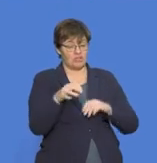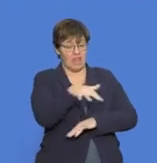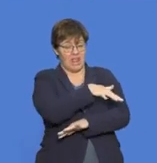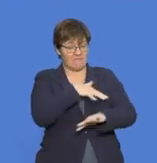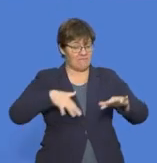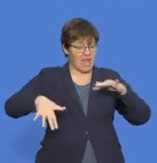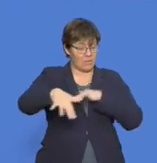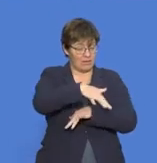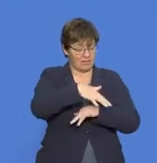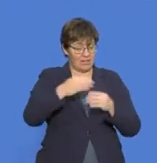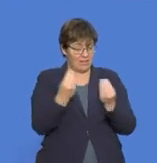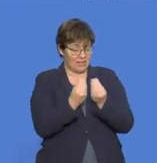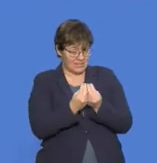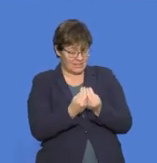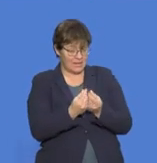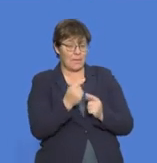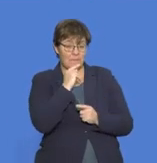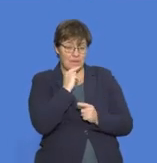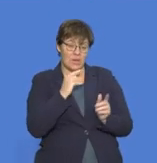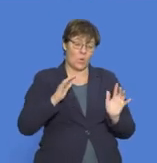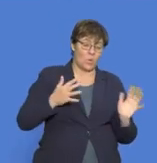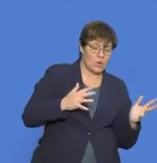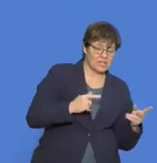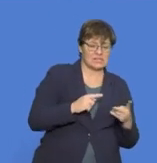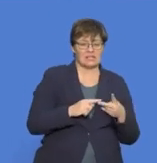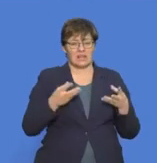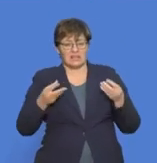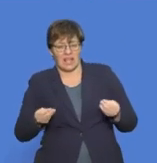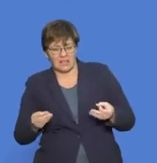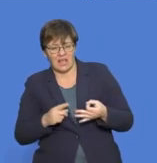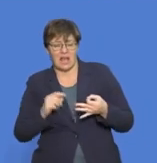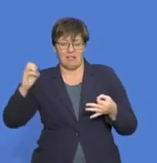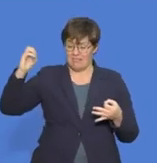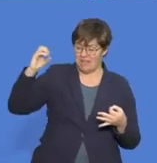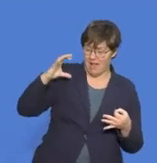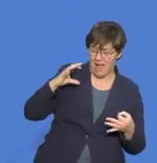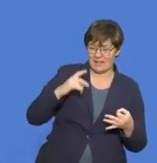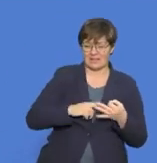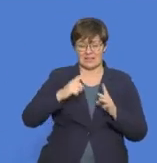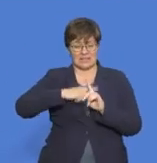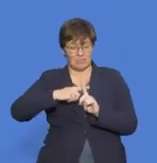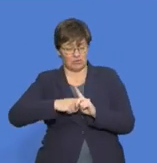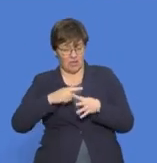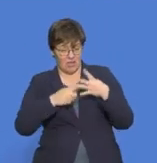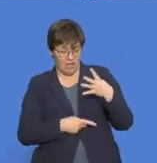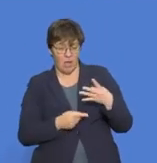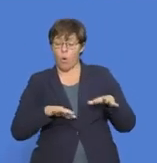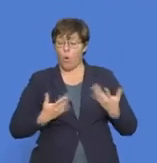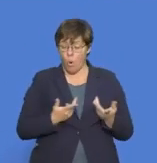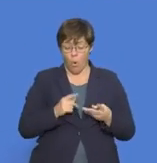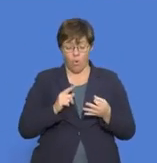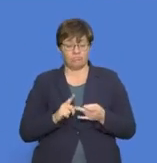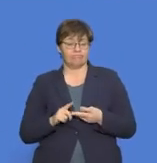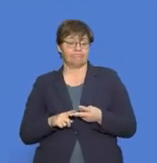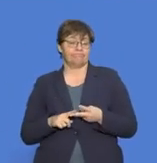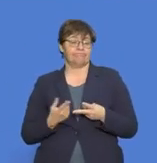the environmental factors, in other words, your wind, humidity, light intensity, temperature, or it